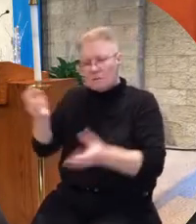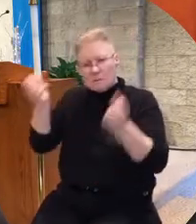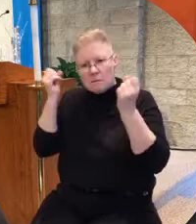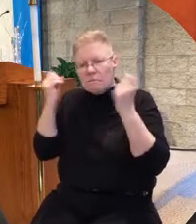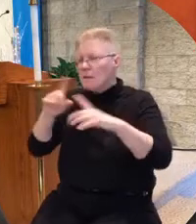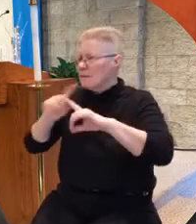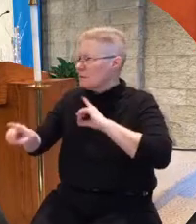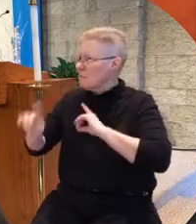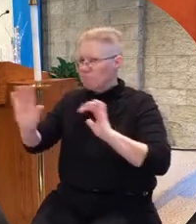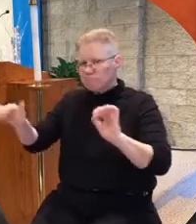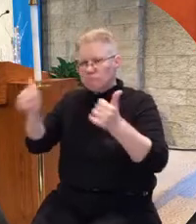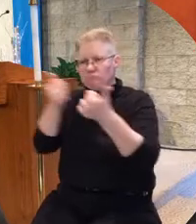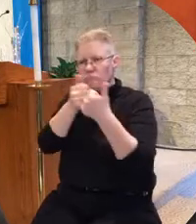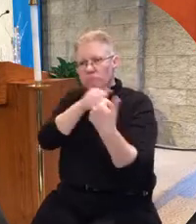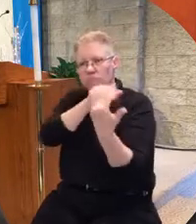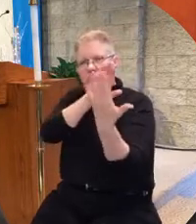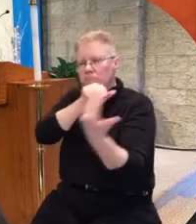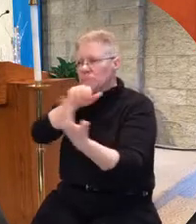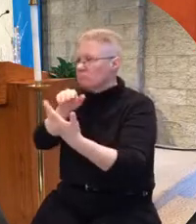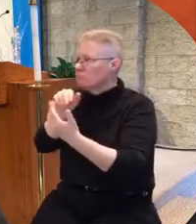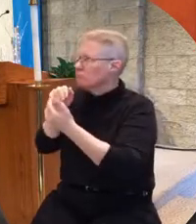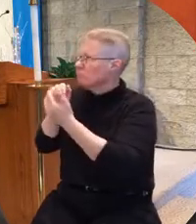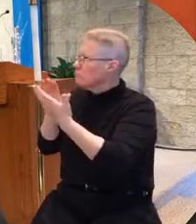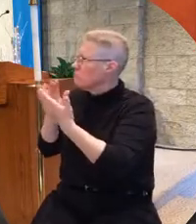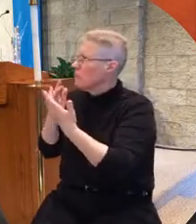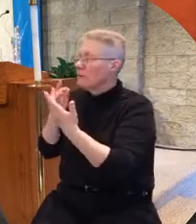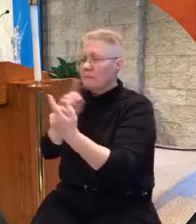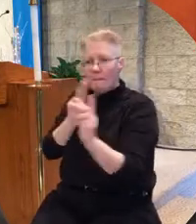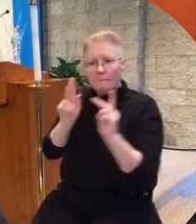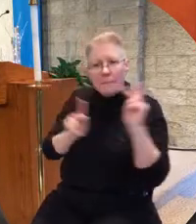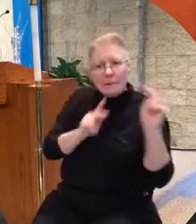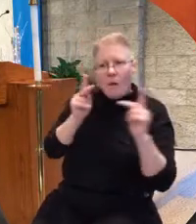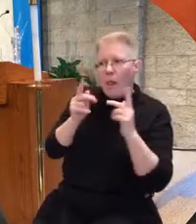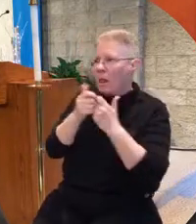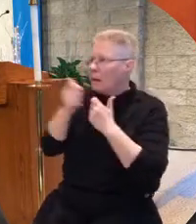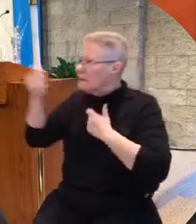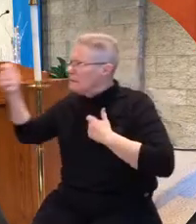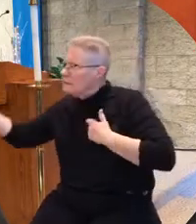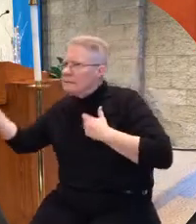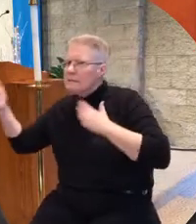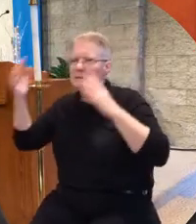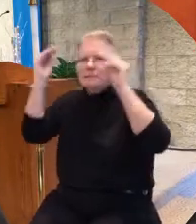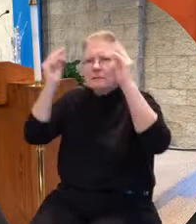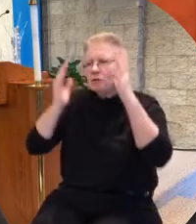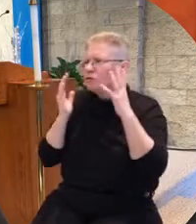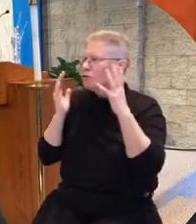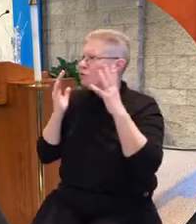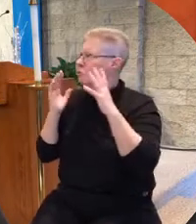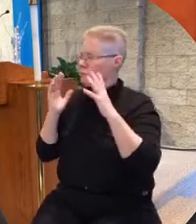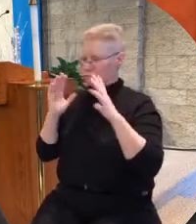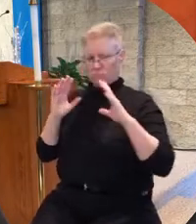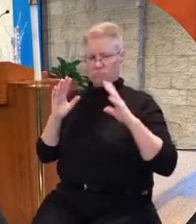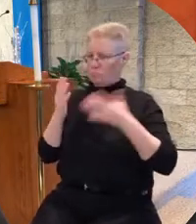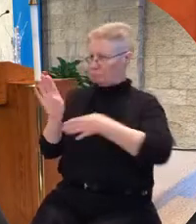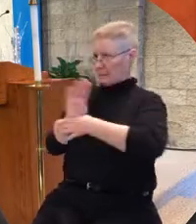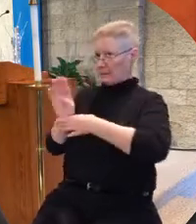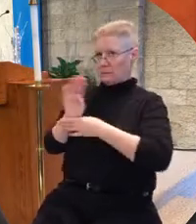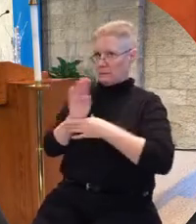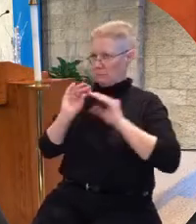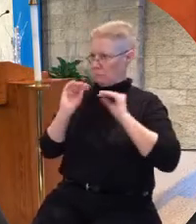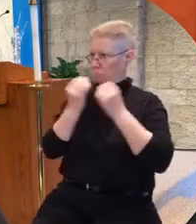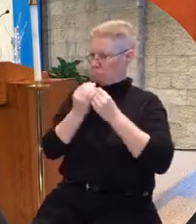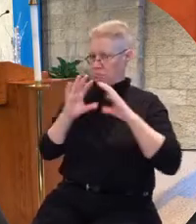many levels, as people, as businesses, as educators, and as organizations. We are